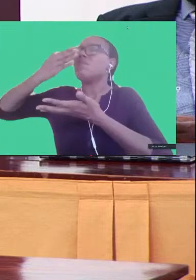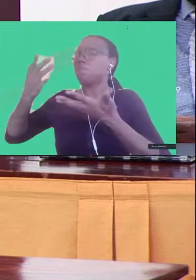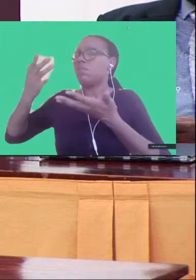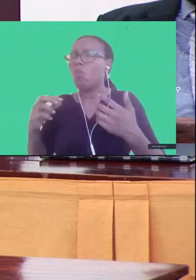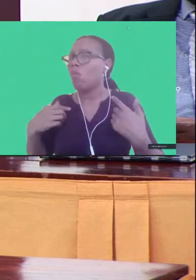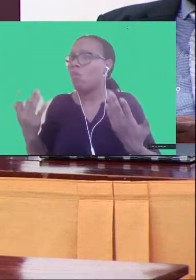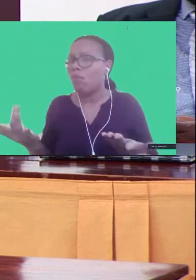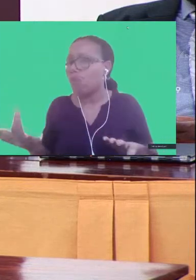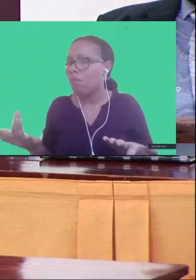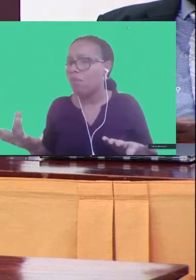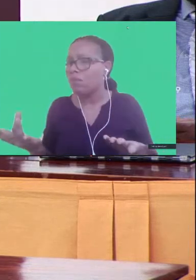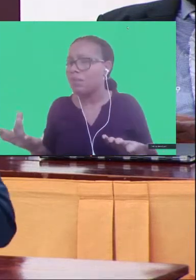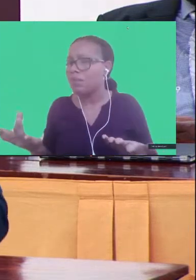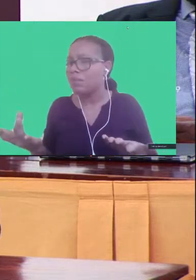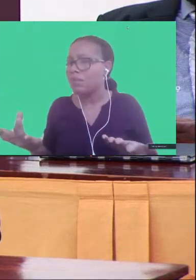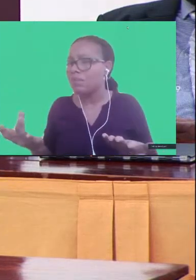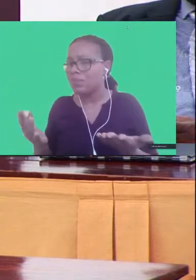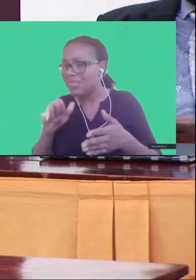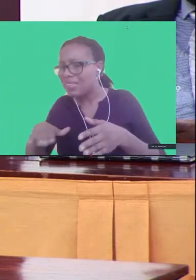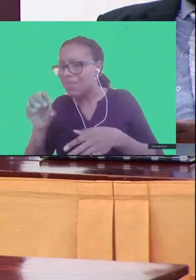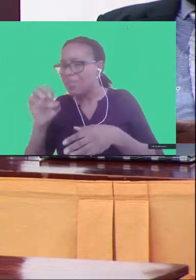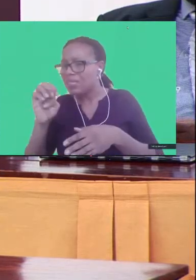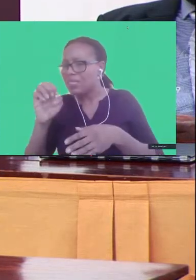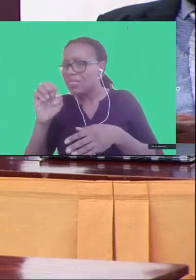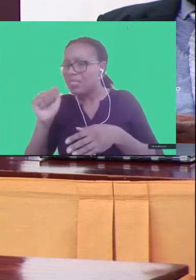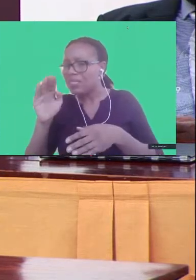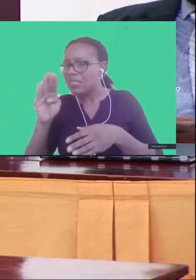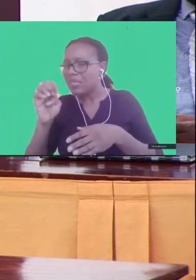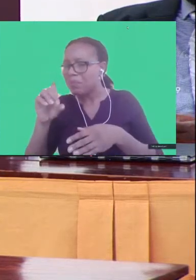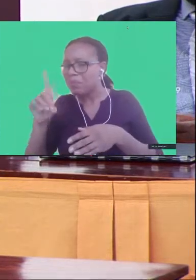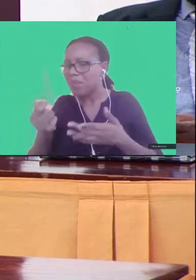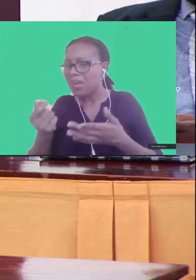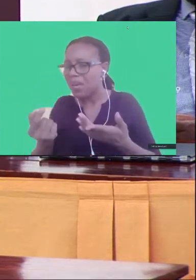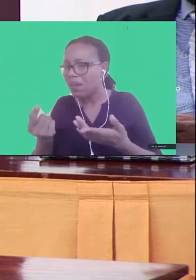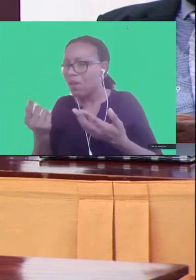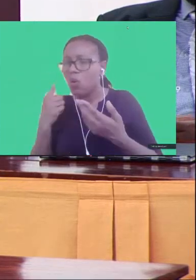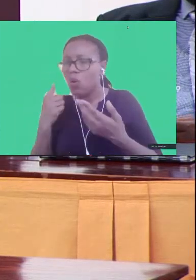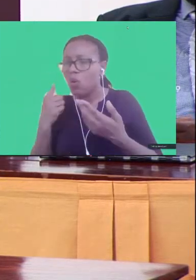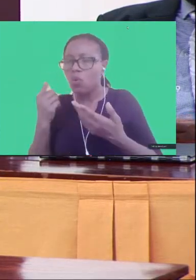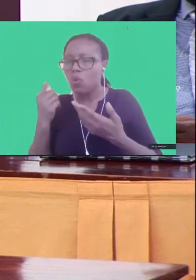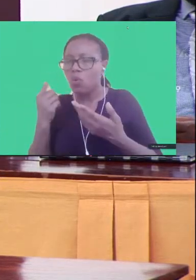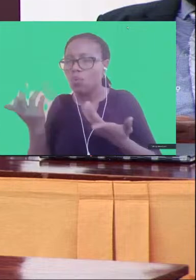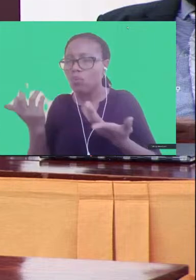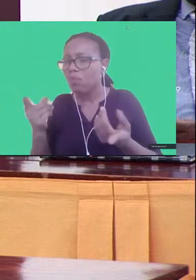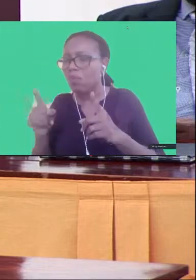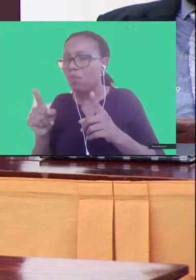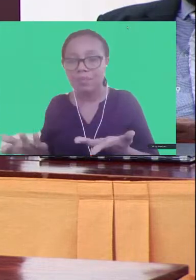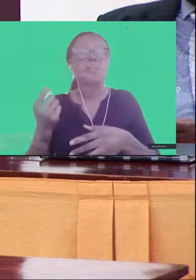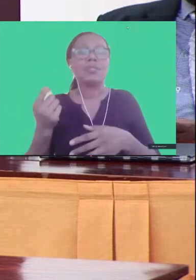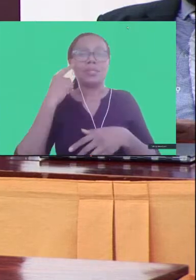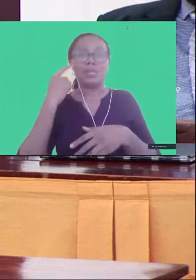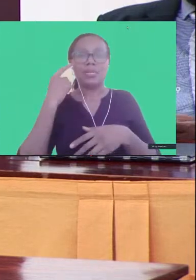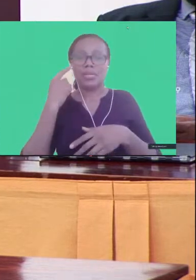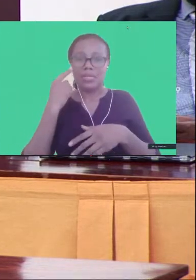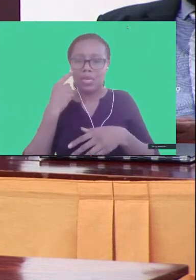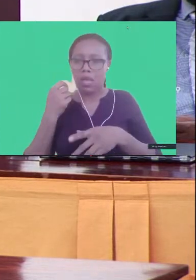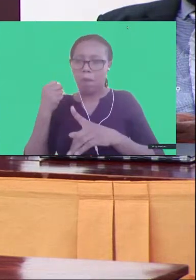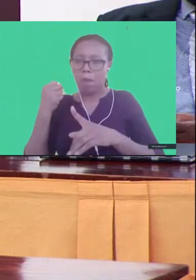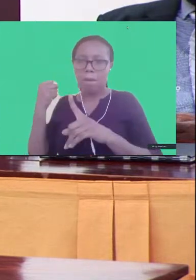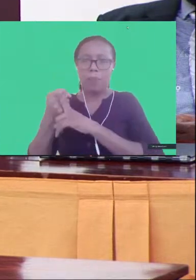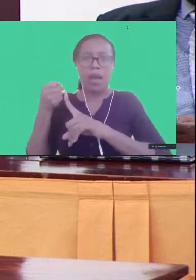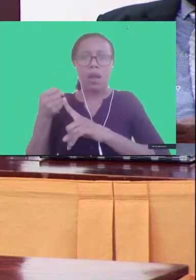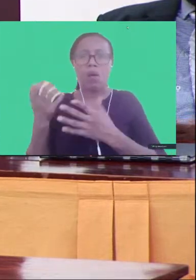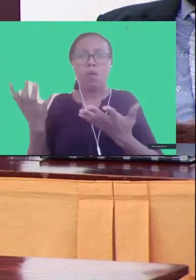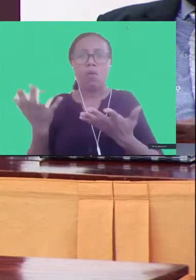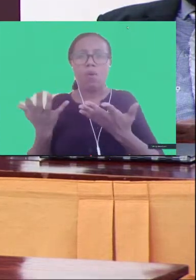which we can measure the impacts of the offshore oil and gas exploration activities. So the company is also scheduled to complete the second phase of